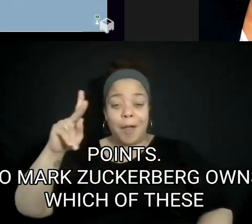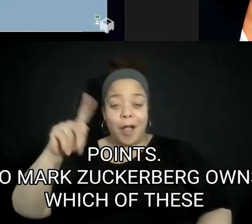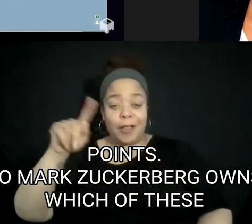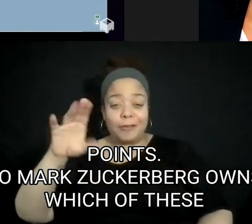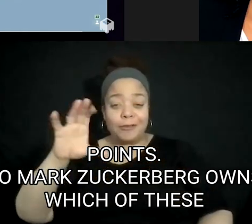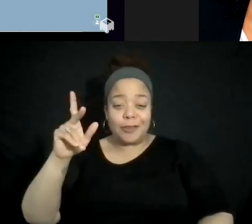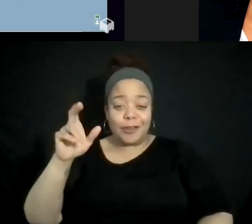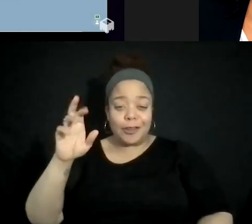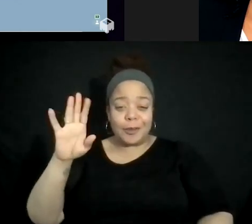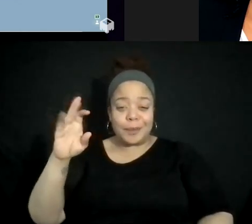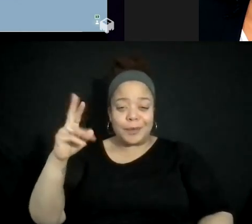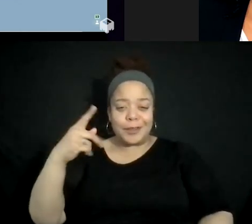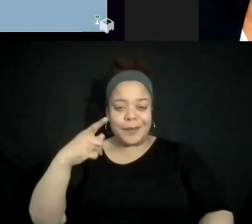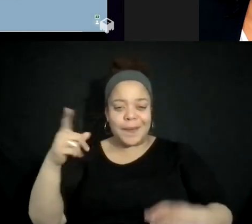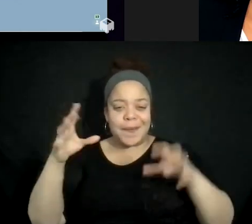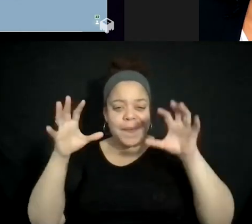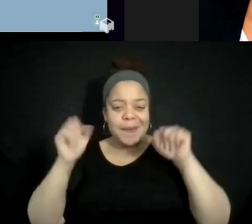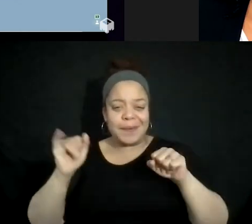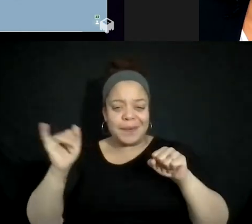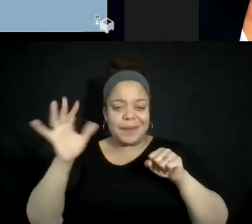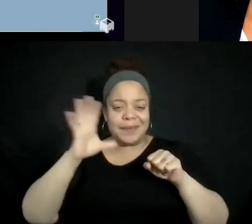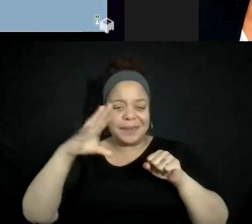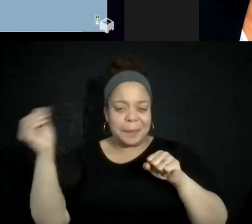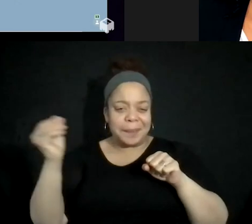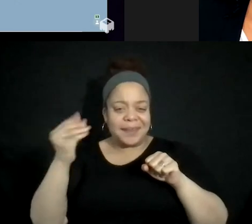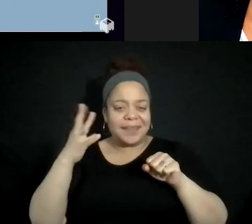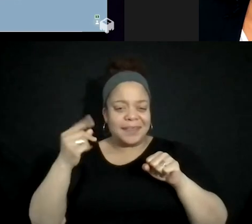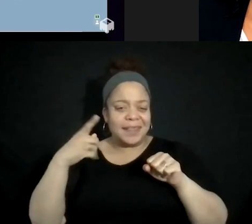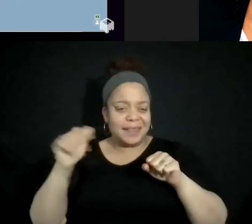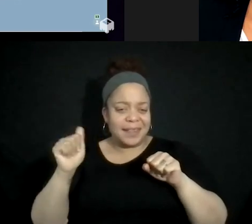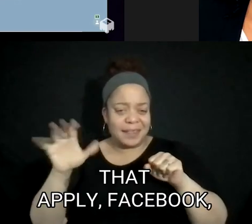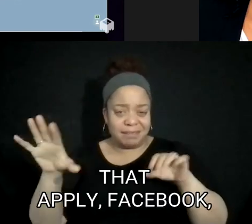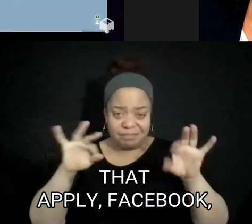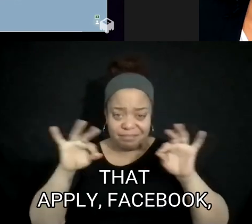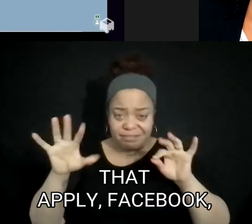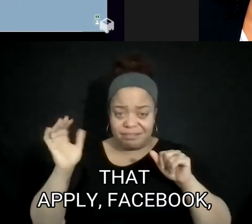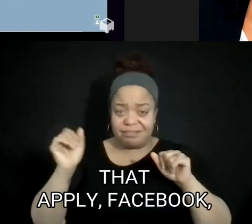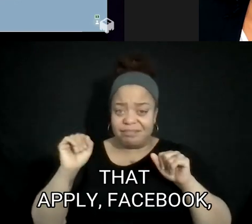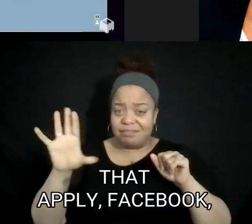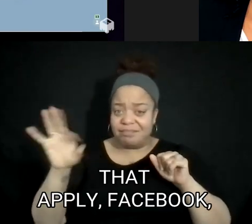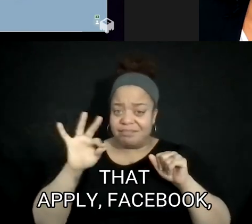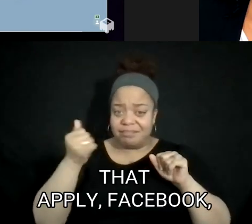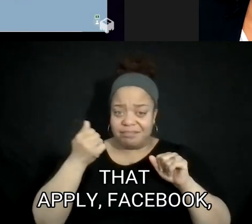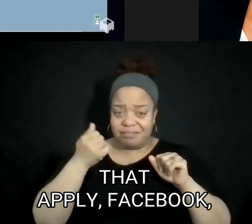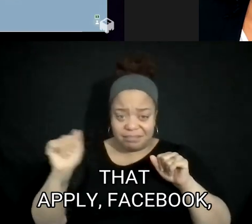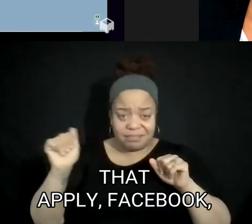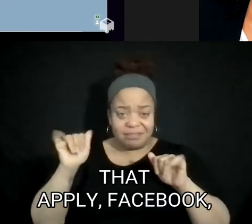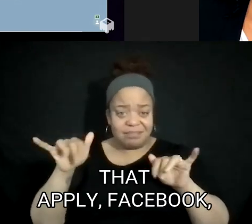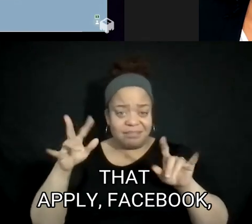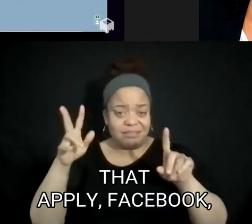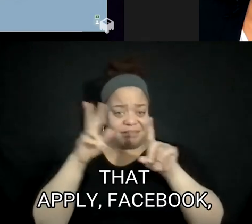WhatsApp, Instagram, and Messenger. Which of these does Mark Zuckerberg own?